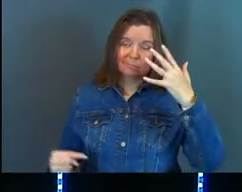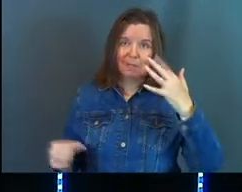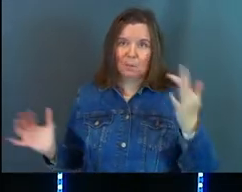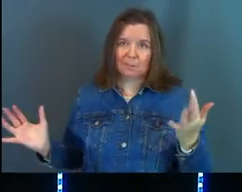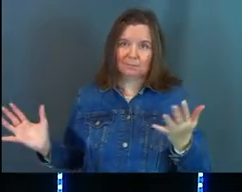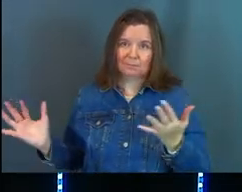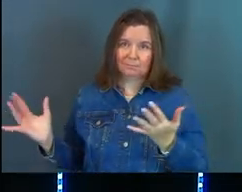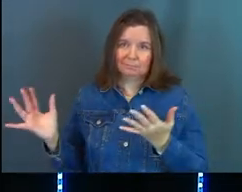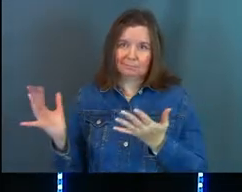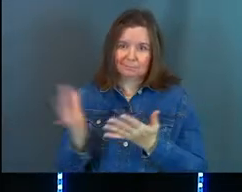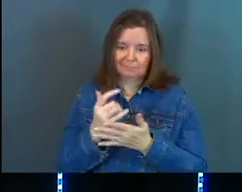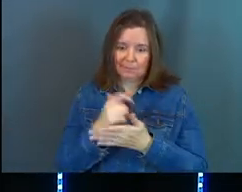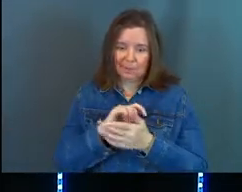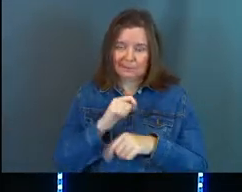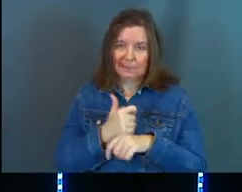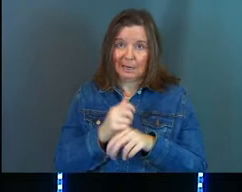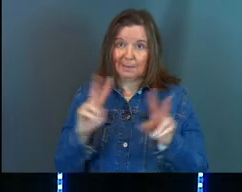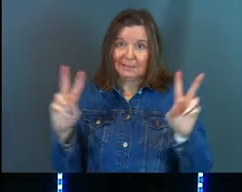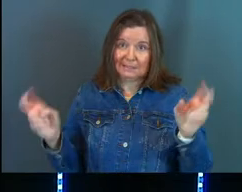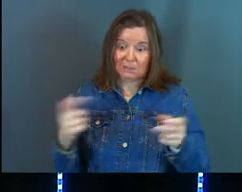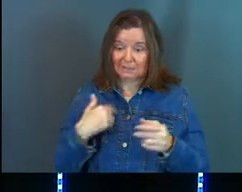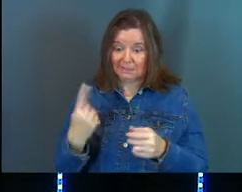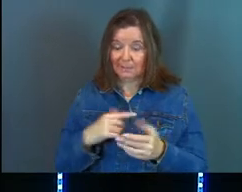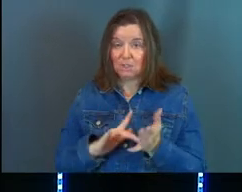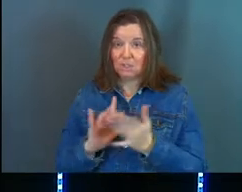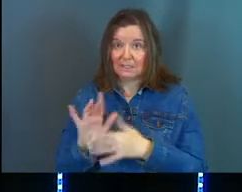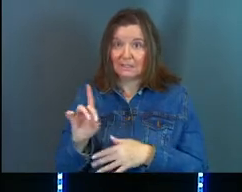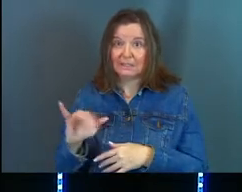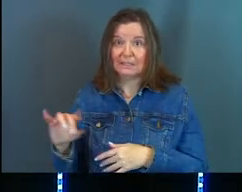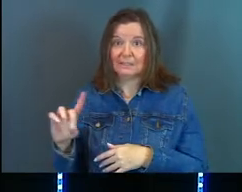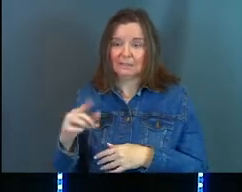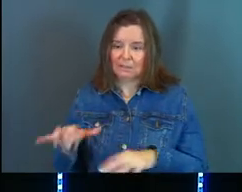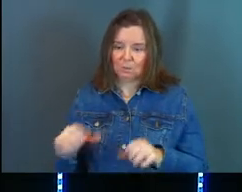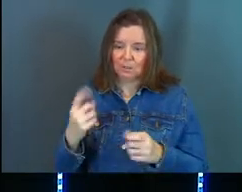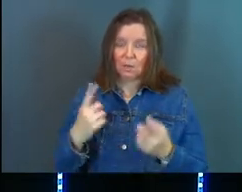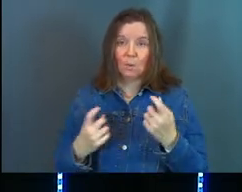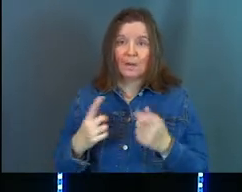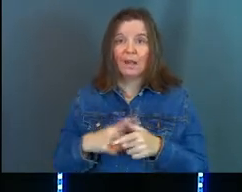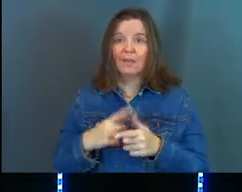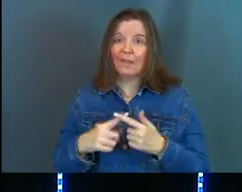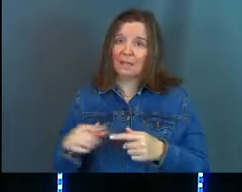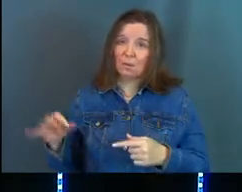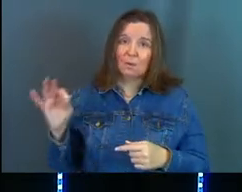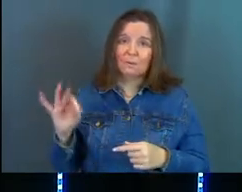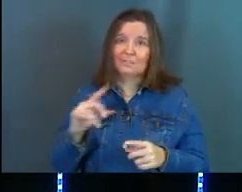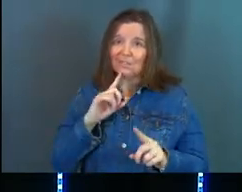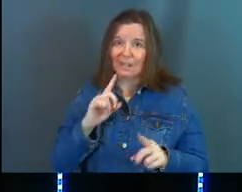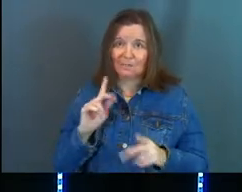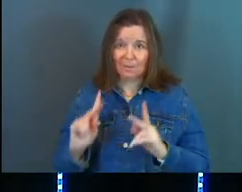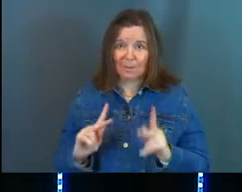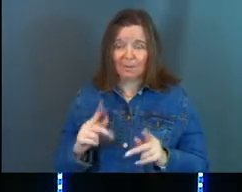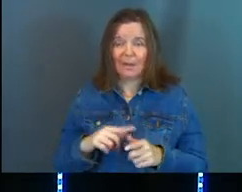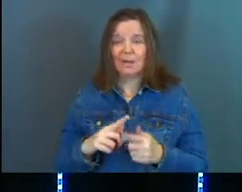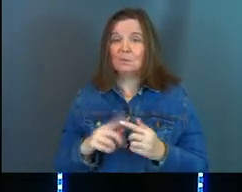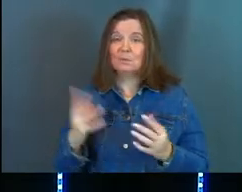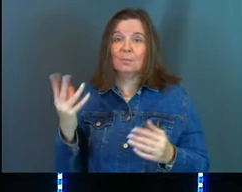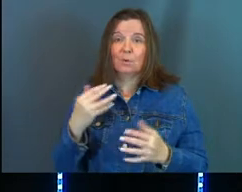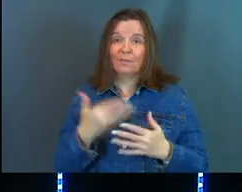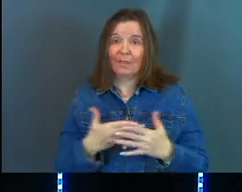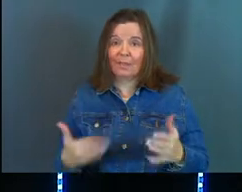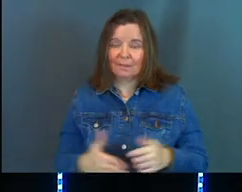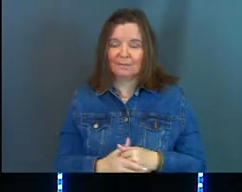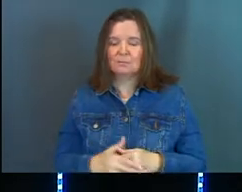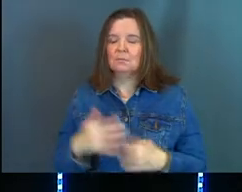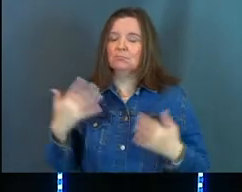those questions and build a series around it because it's something that Jesus did. Jesus would take questions and then he would preach answers to people. And it was a beautiful